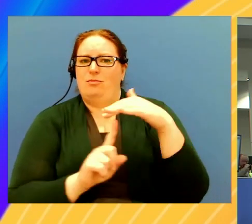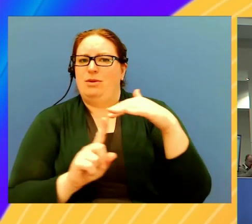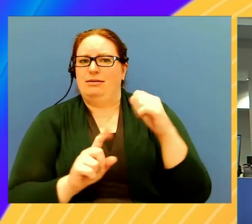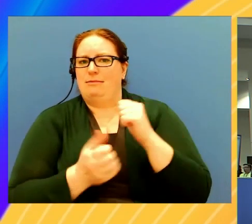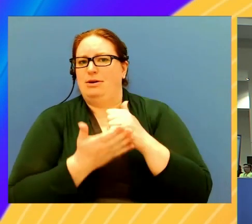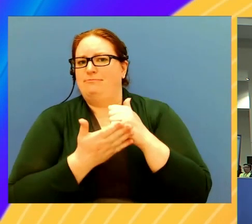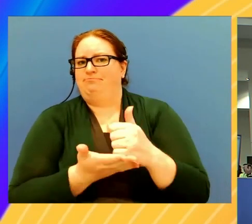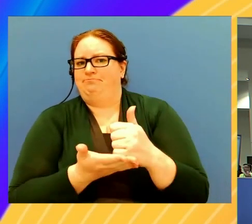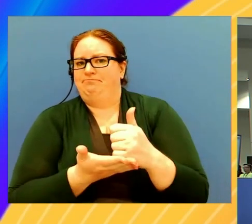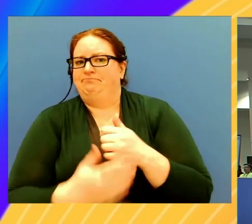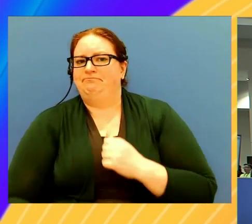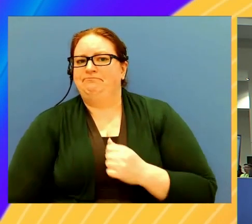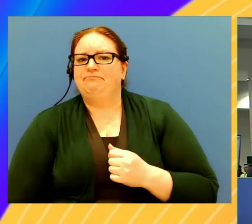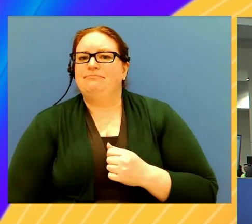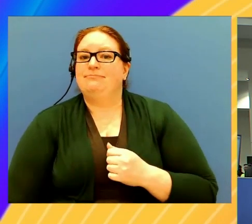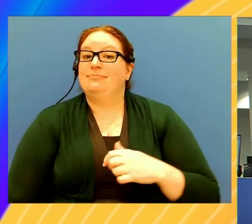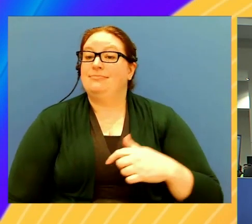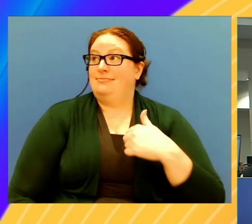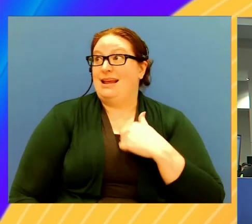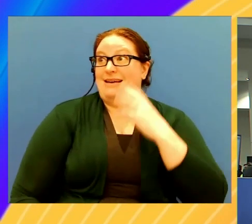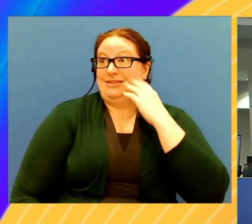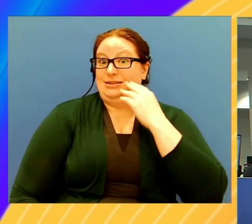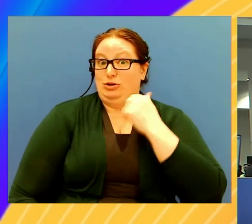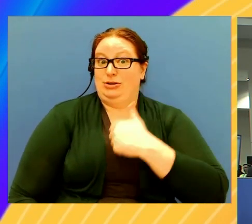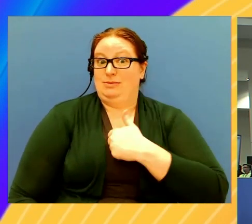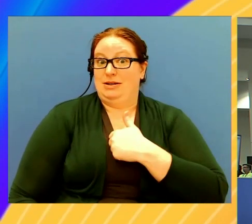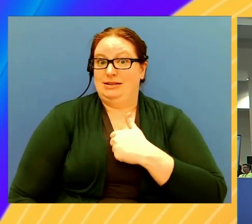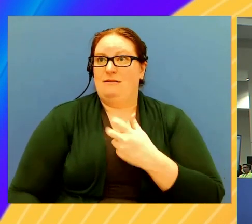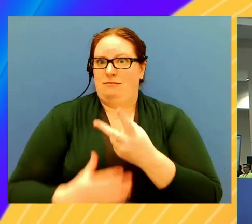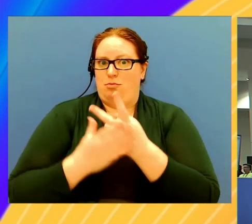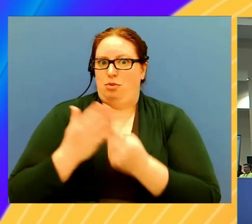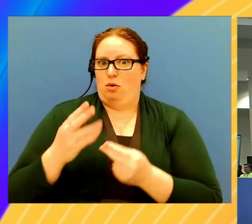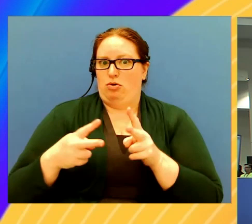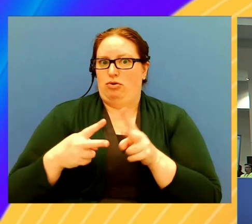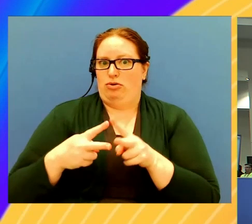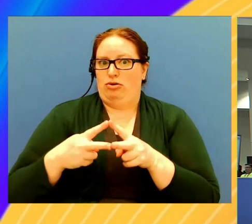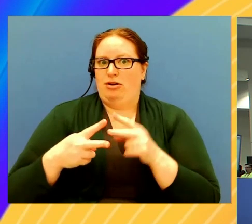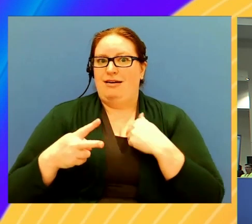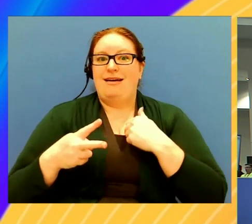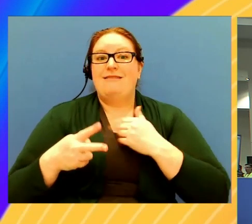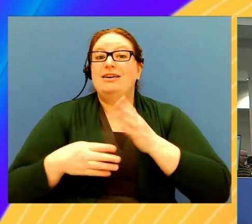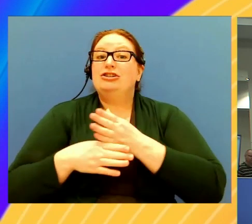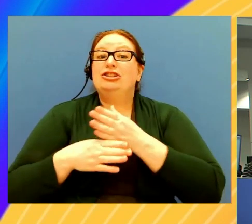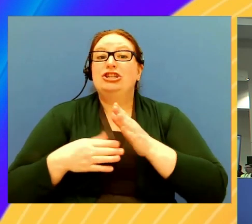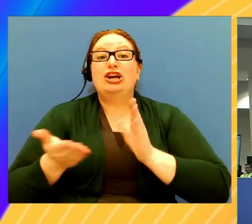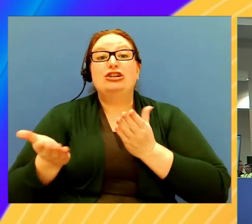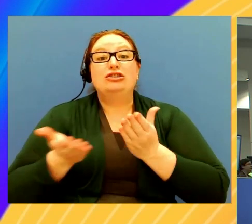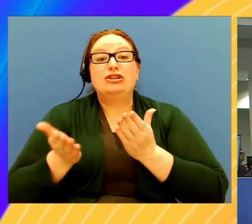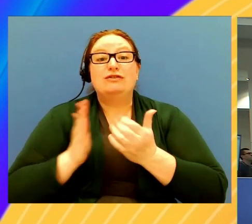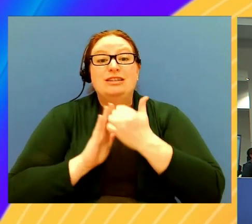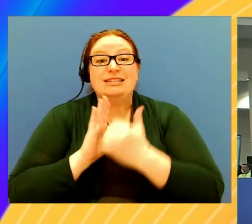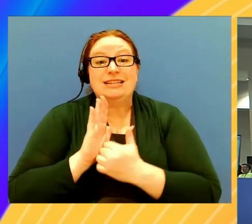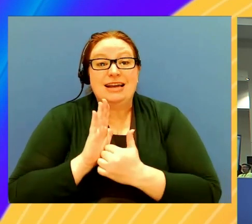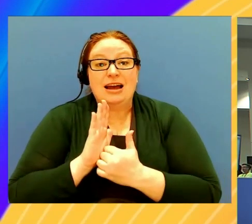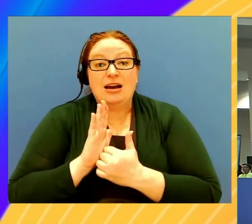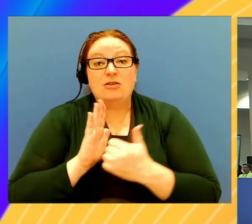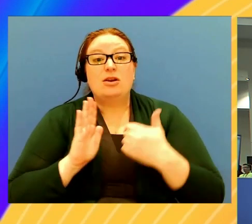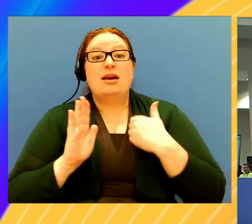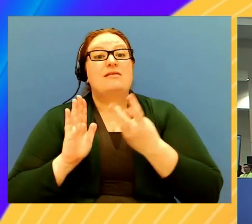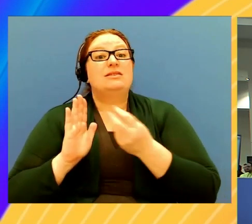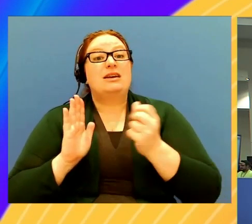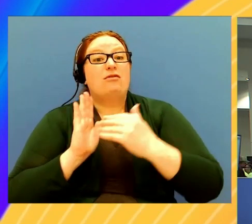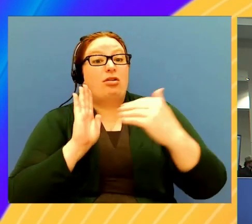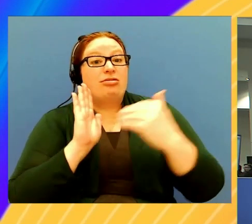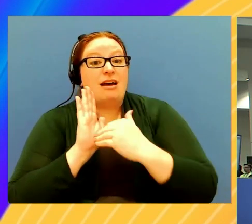I've experienced firsthand both worlds where you have almost like a shared services account where you have thousands of different resources